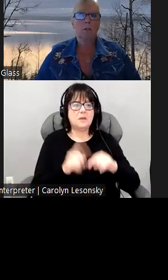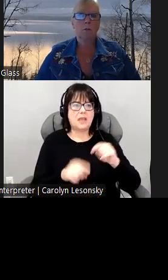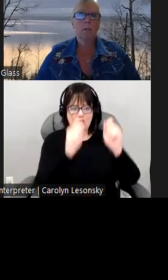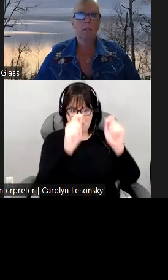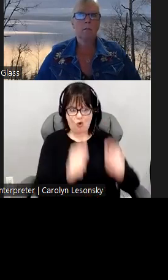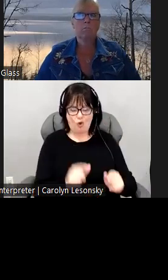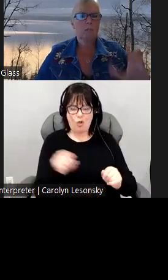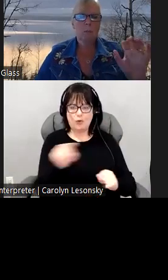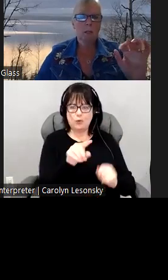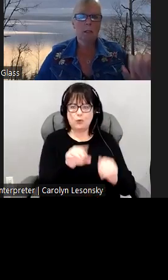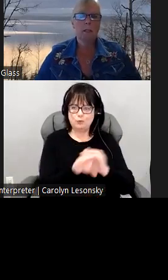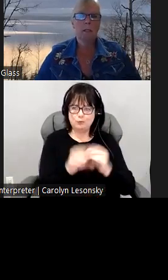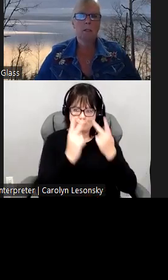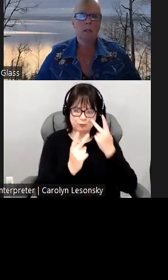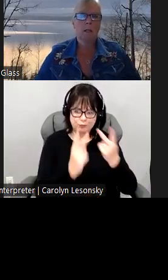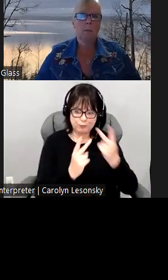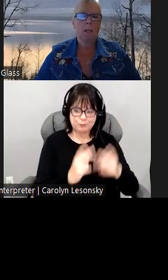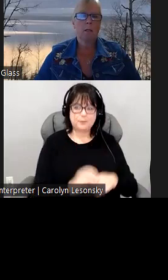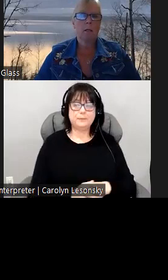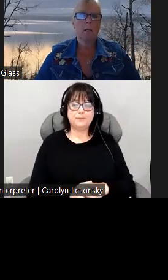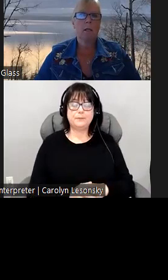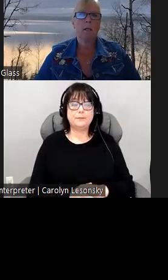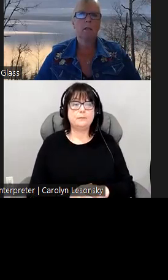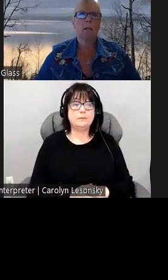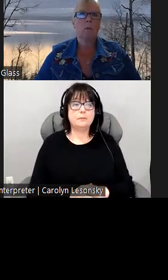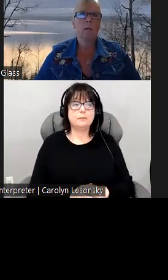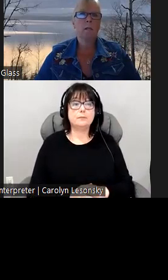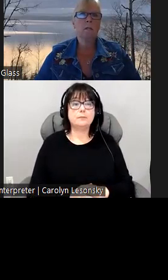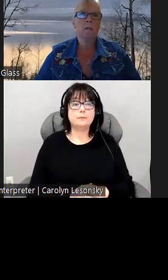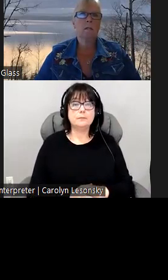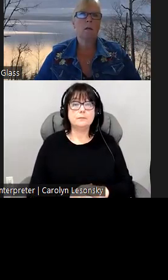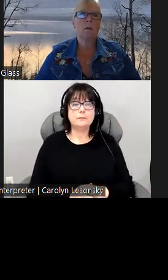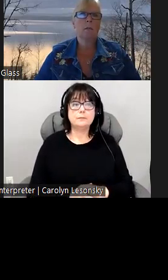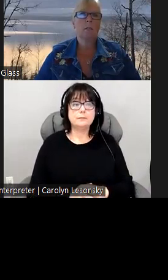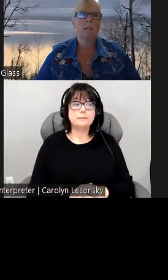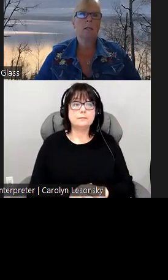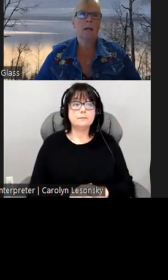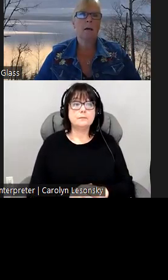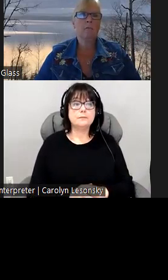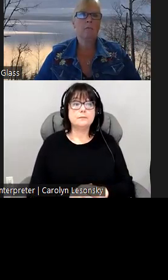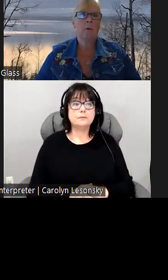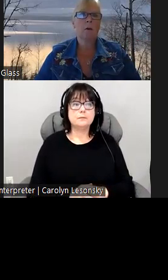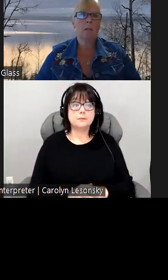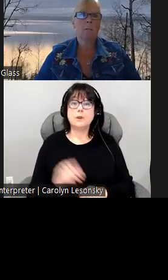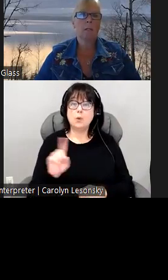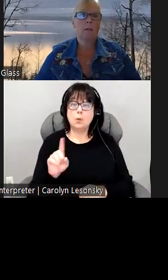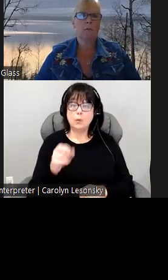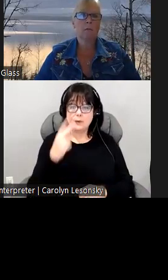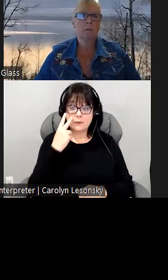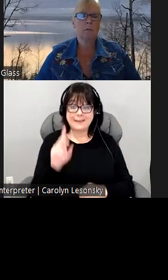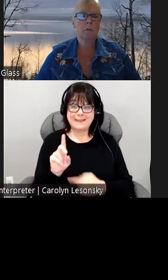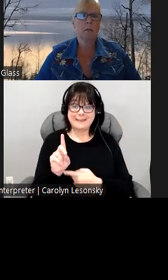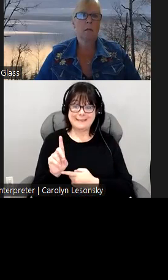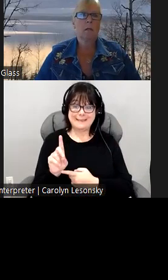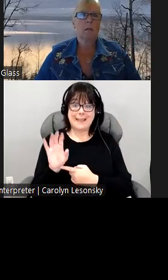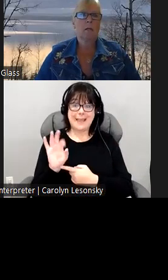A short, small little distinction I can make here is that the ones that start with DF are a little bit different.